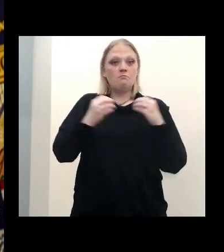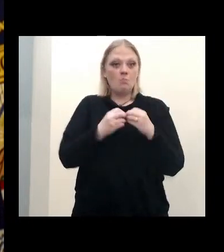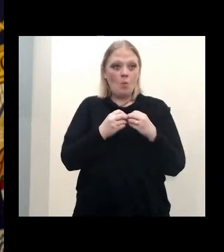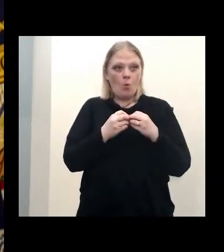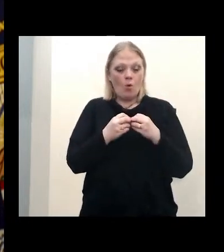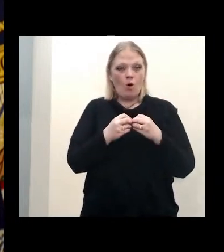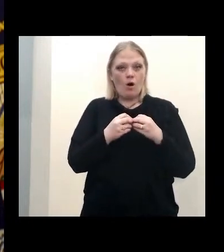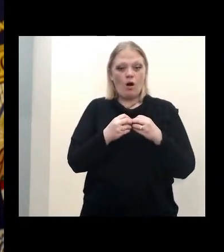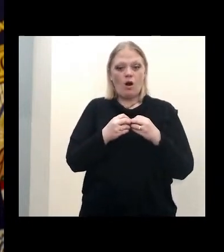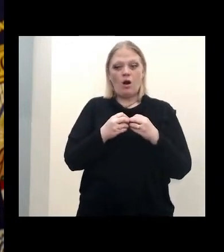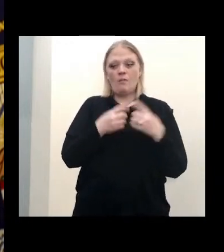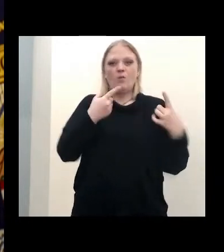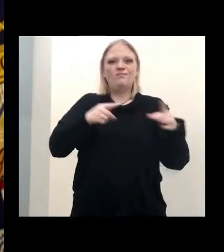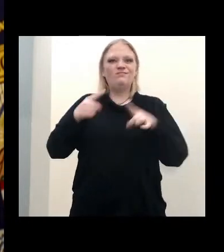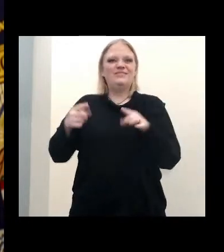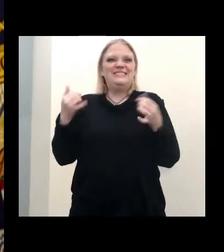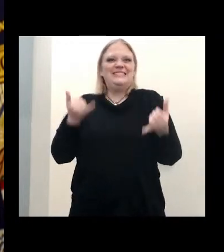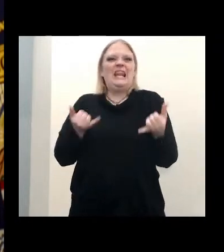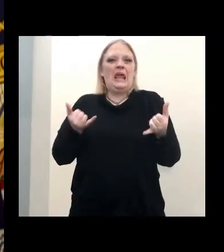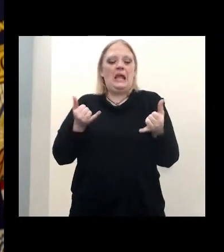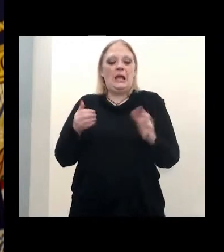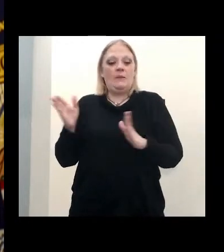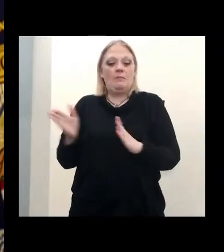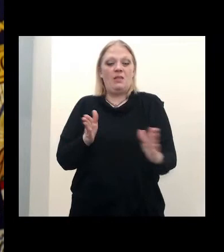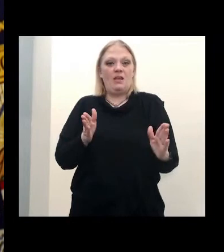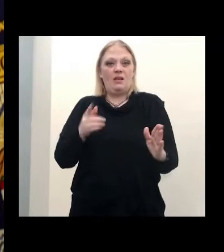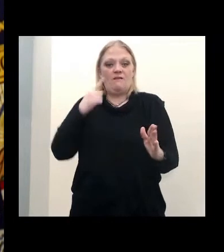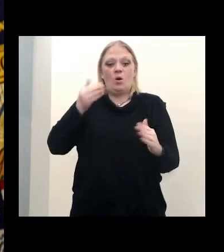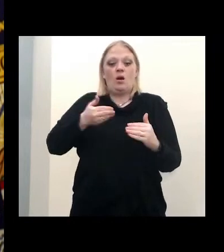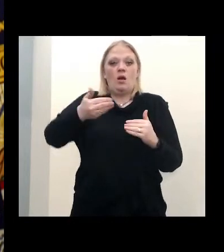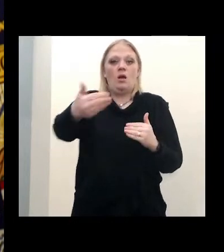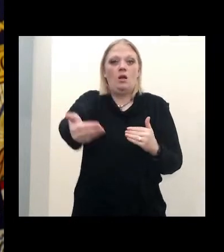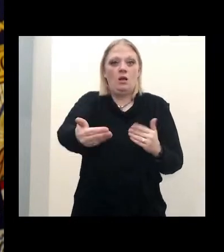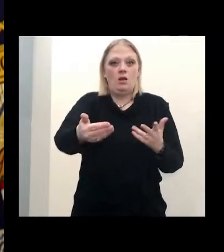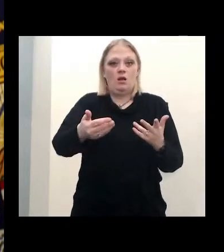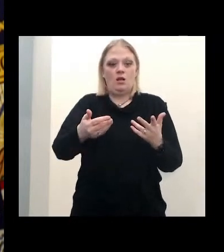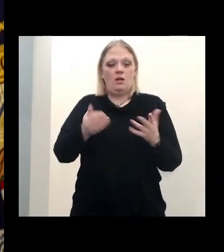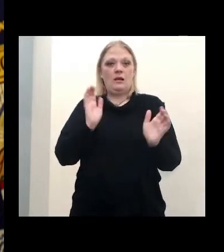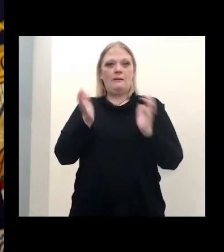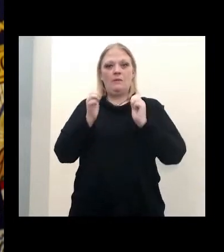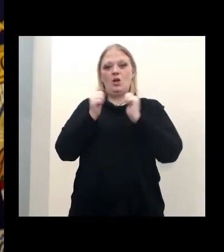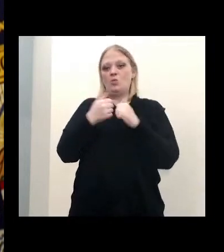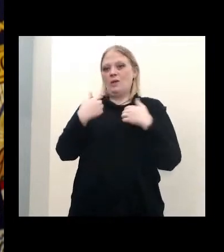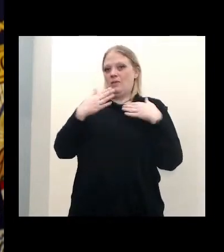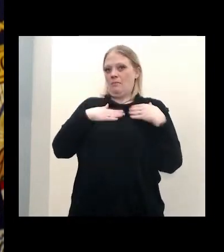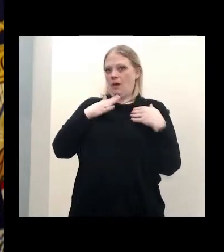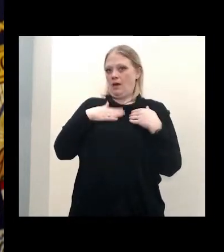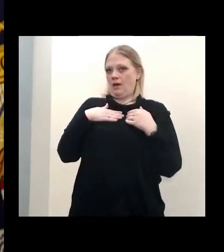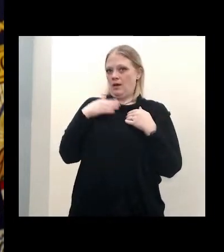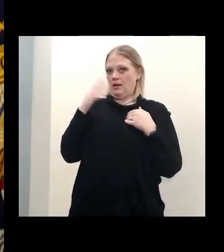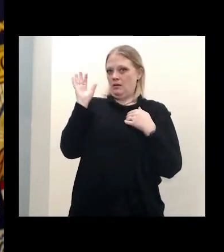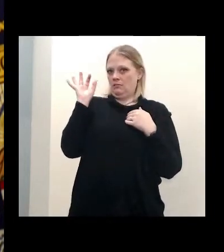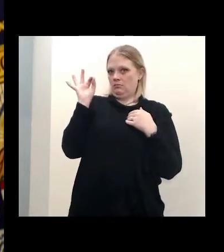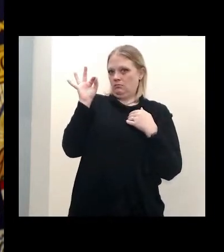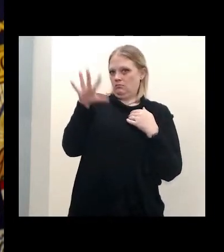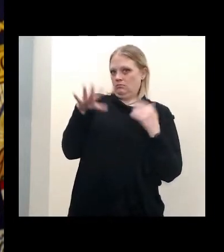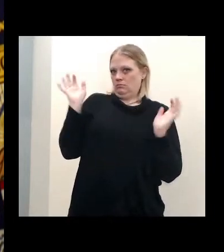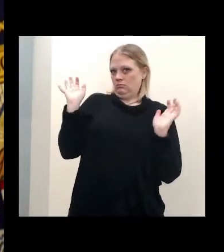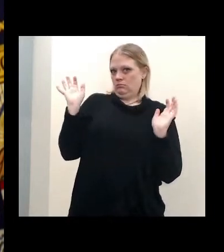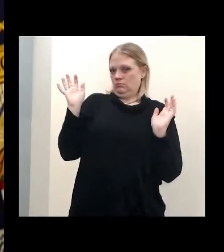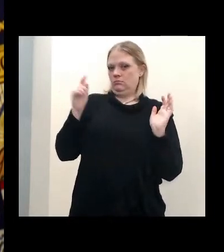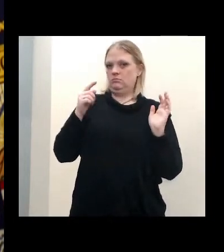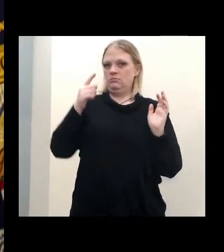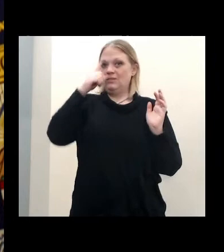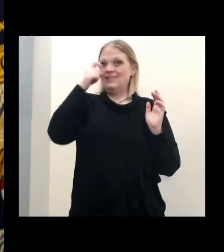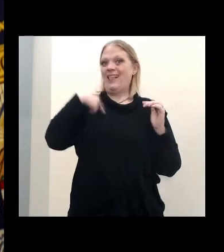are today and the plan for the upcoming week as compared to what I just talked about, which is where I expect us to be